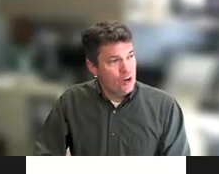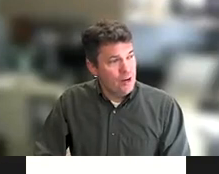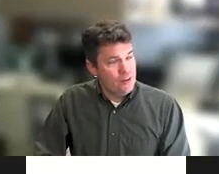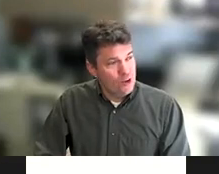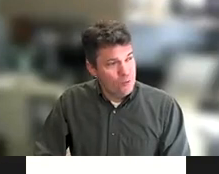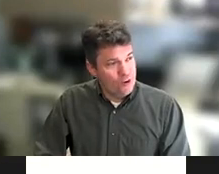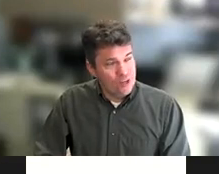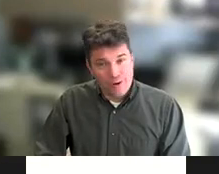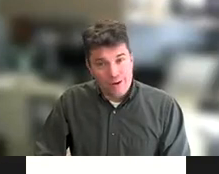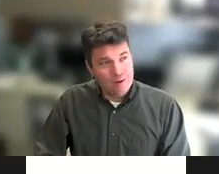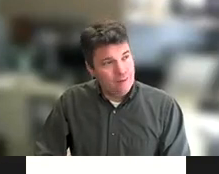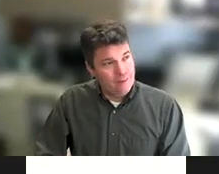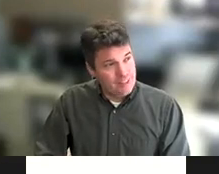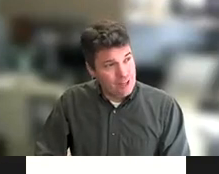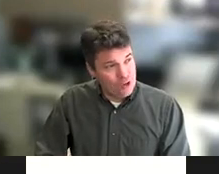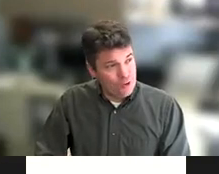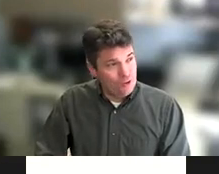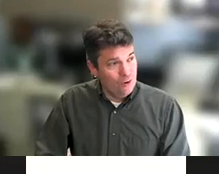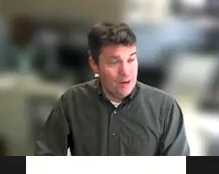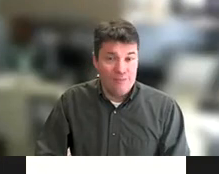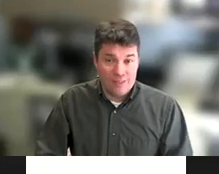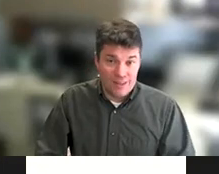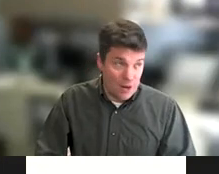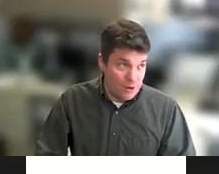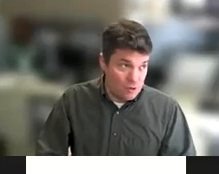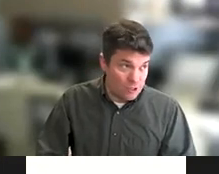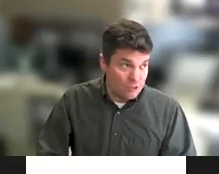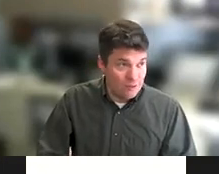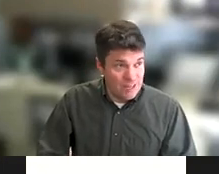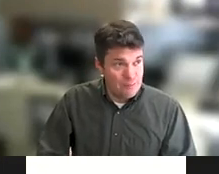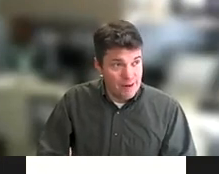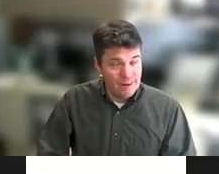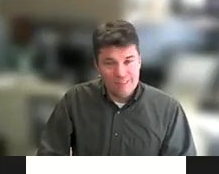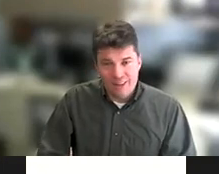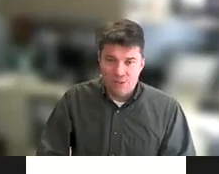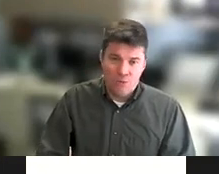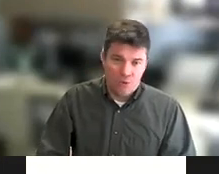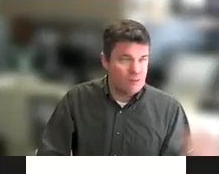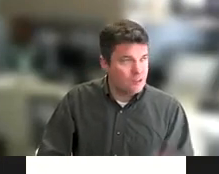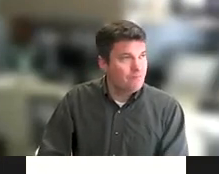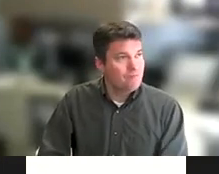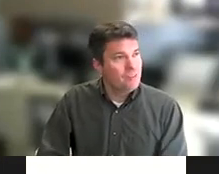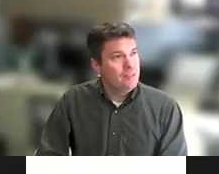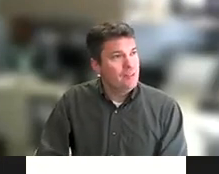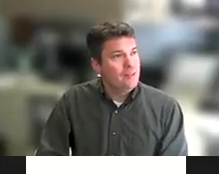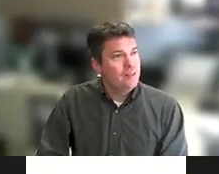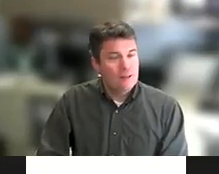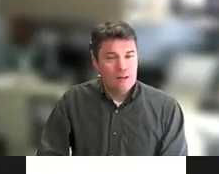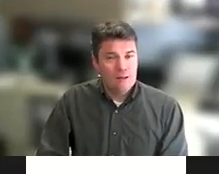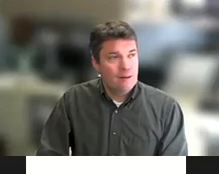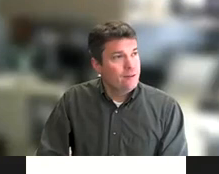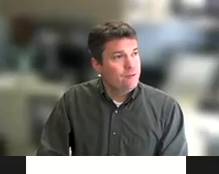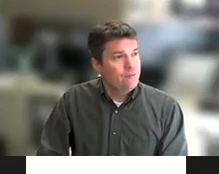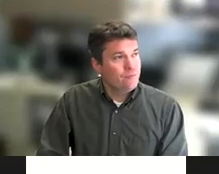user here looking at the interpreter on screen, and that's the interpreter looking at the sign language user, and he's speaking, and so forth. So.